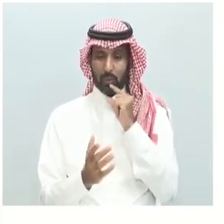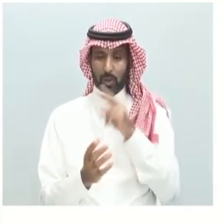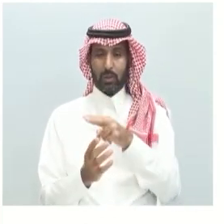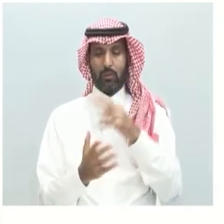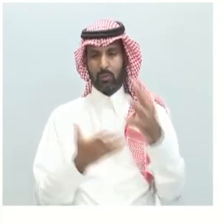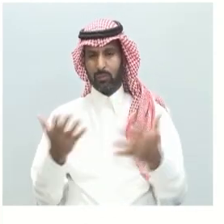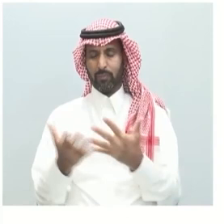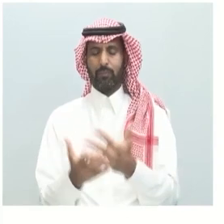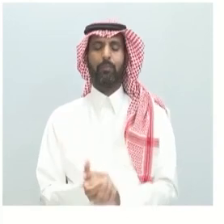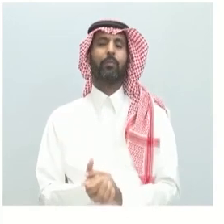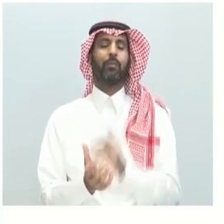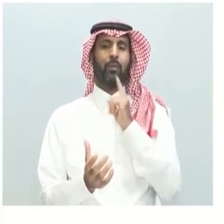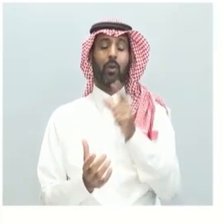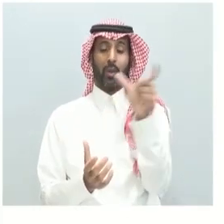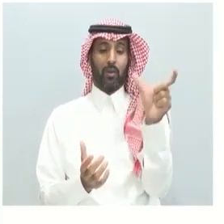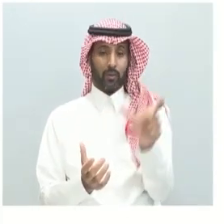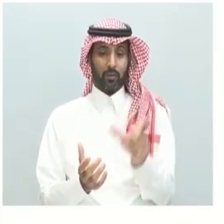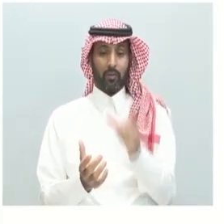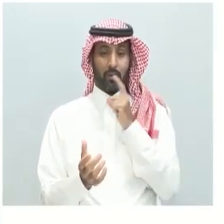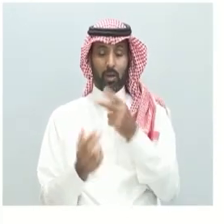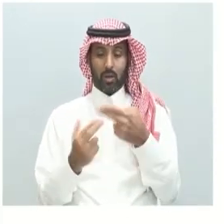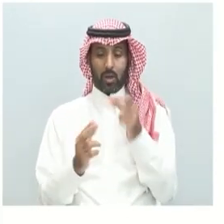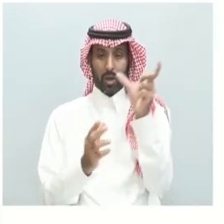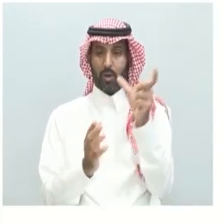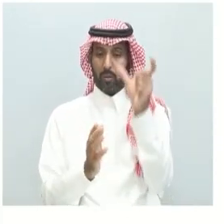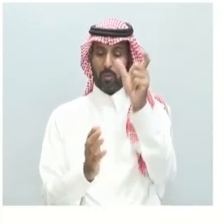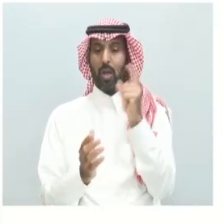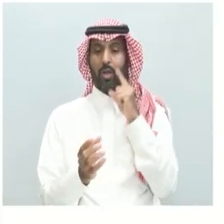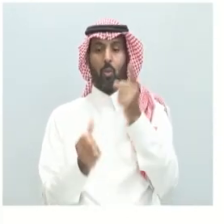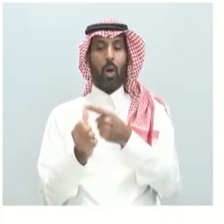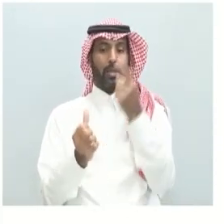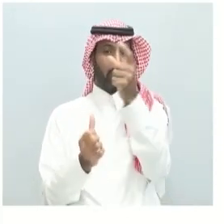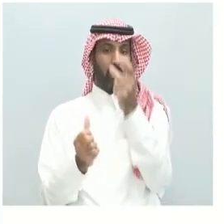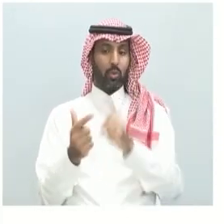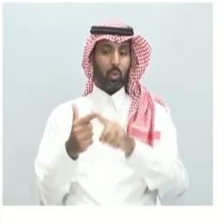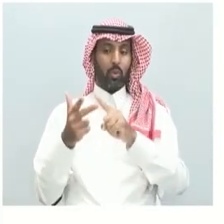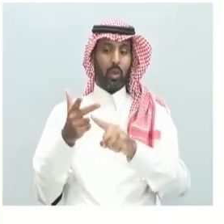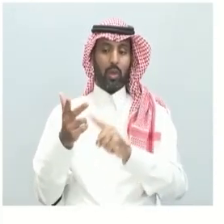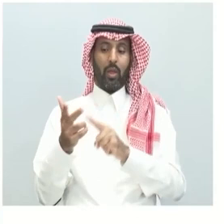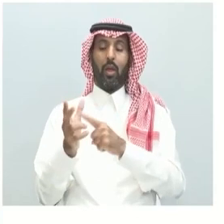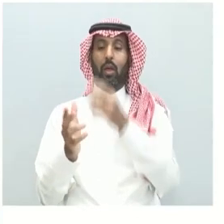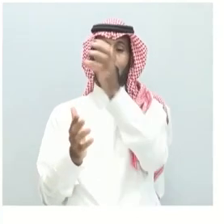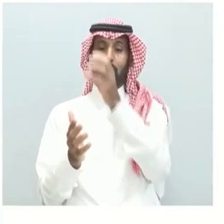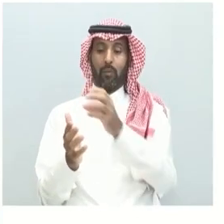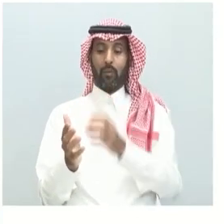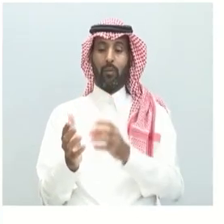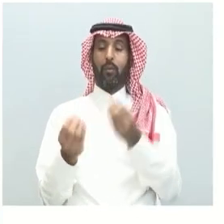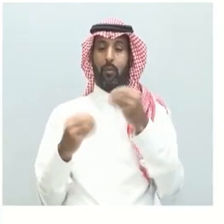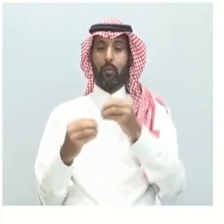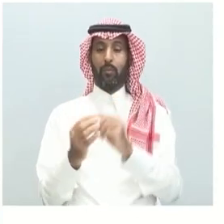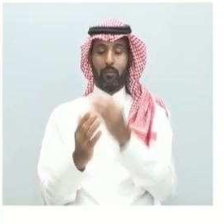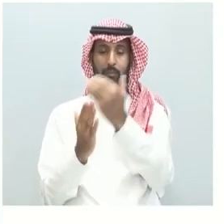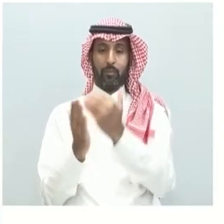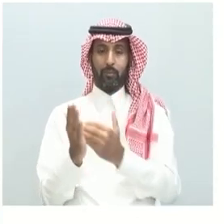the situation. Use phrases to introduce and list additional points, to add additional points like first of all, moreover,